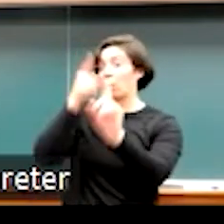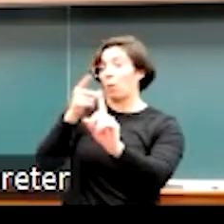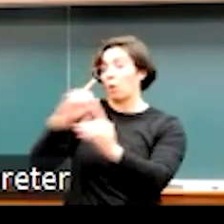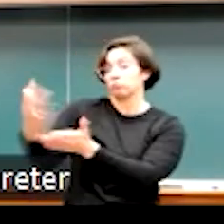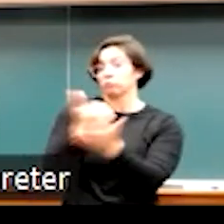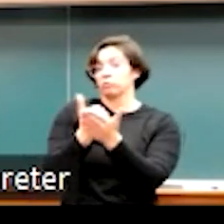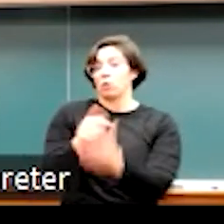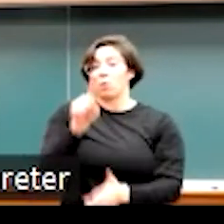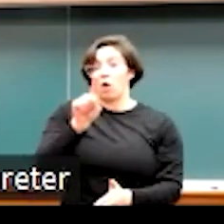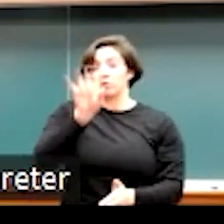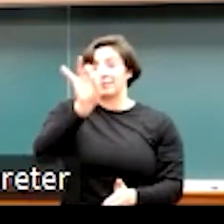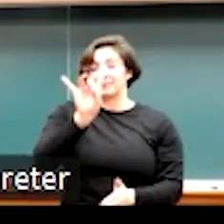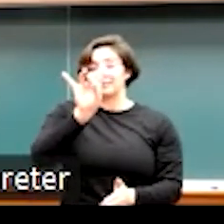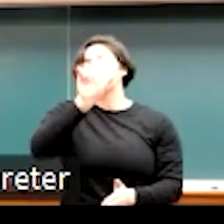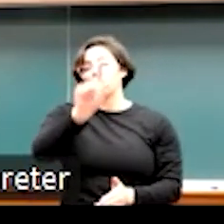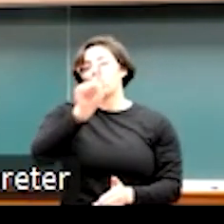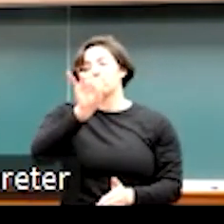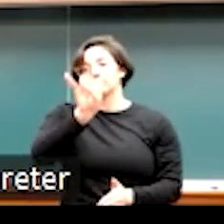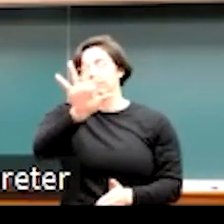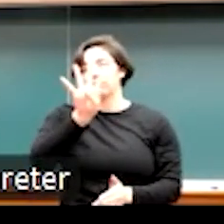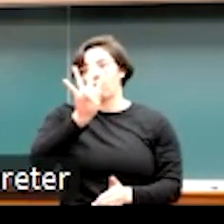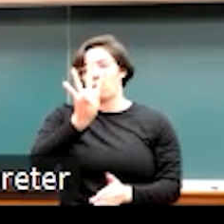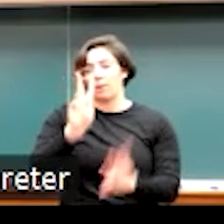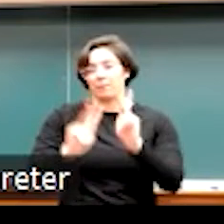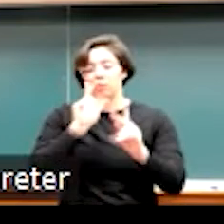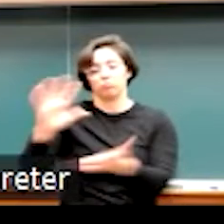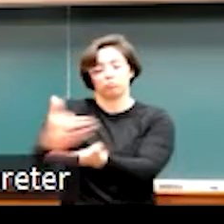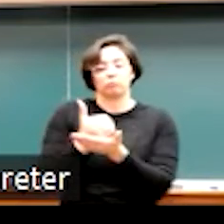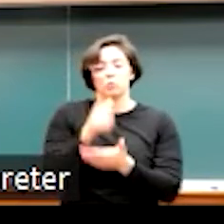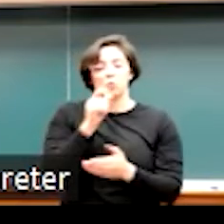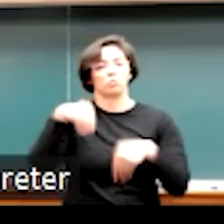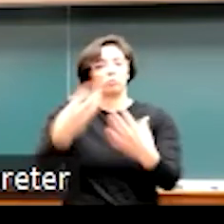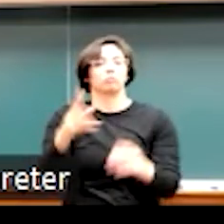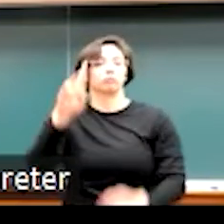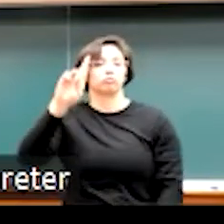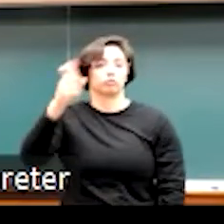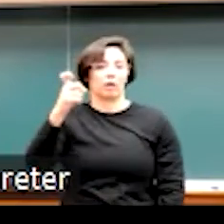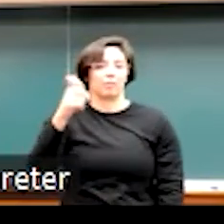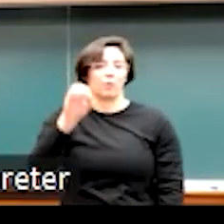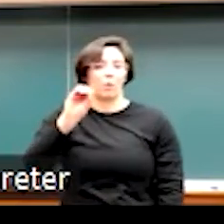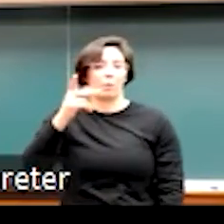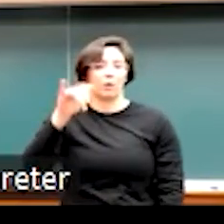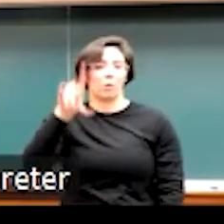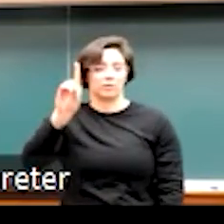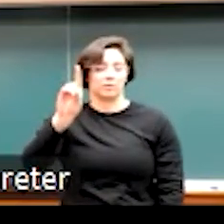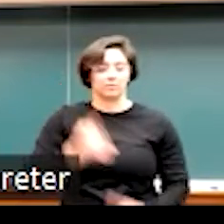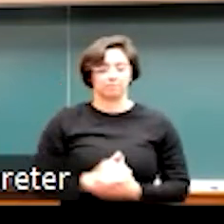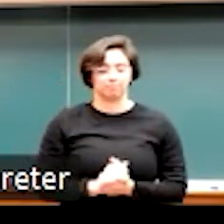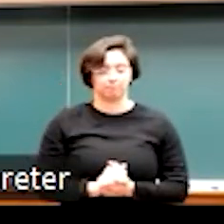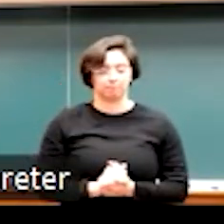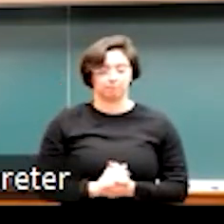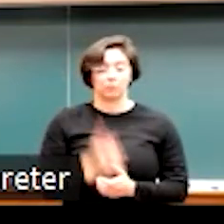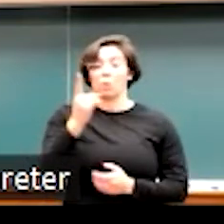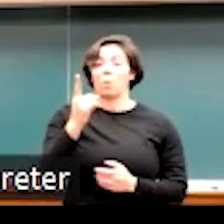174 hazardous drinkers with chronic pain who are prescribed opioids. And this is in two phases. One is the developmental